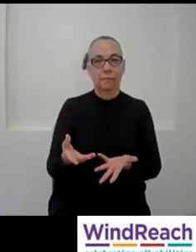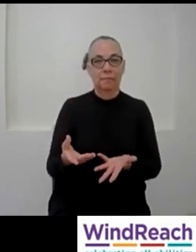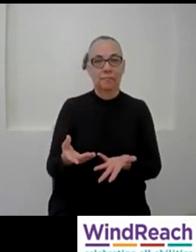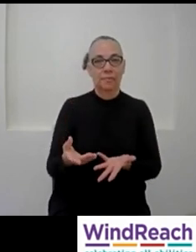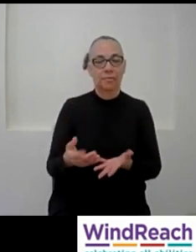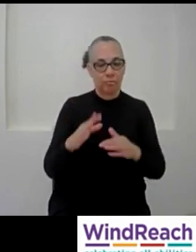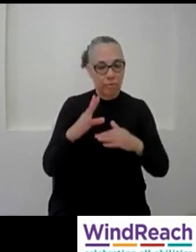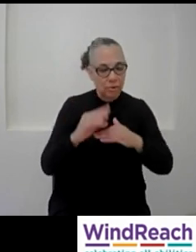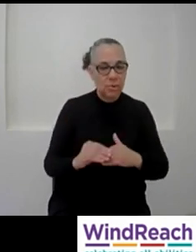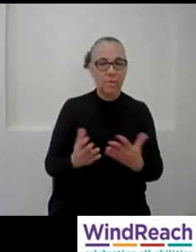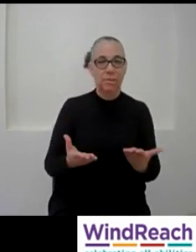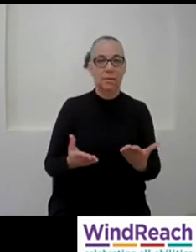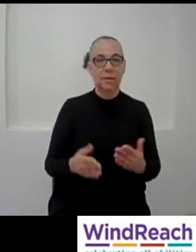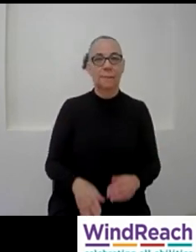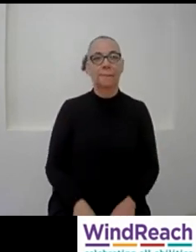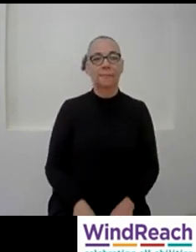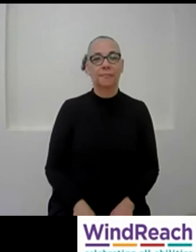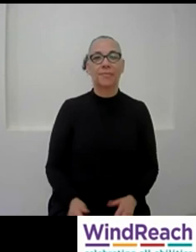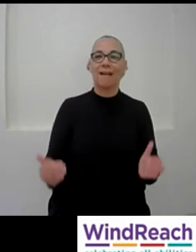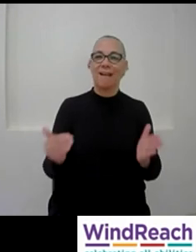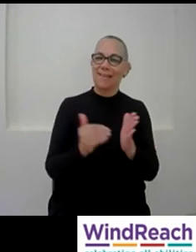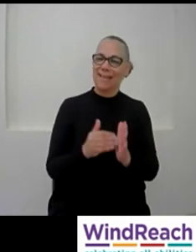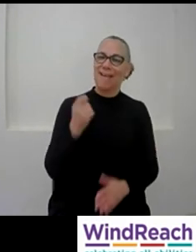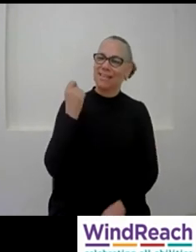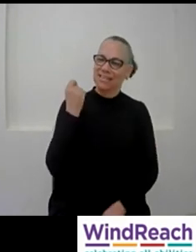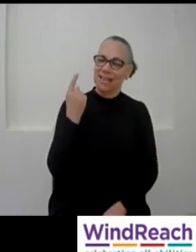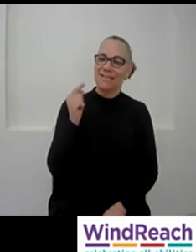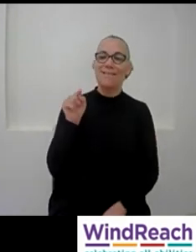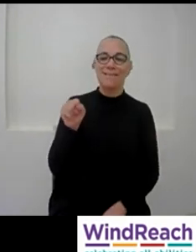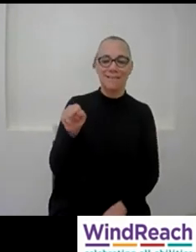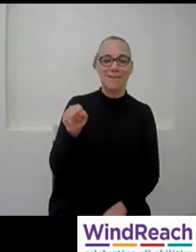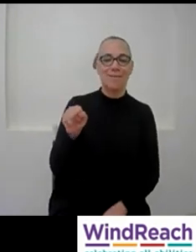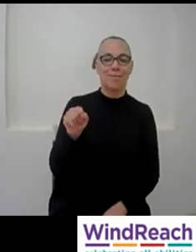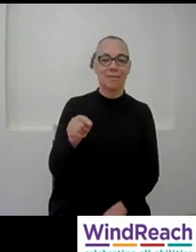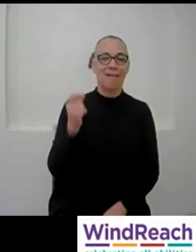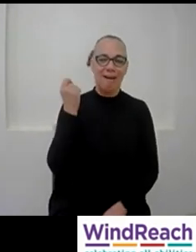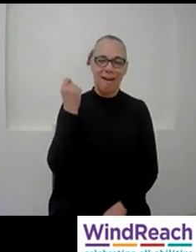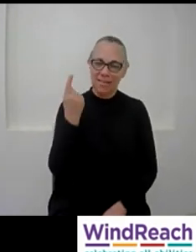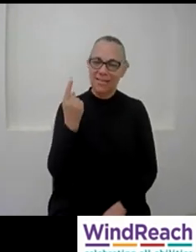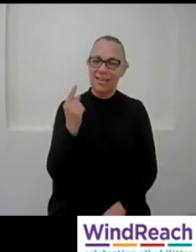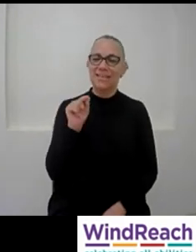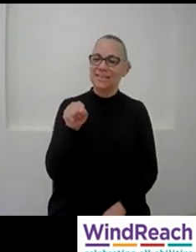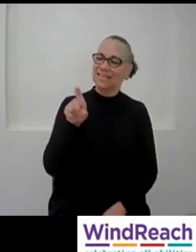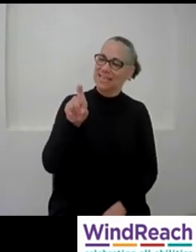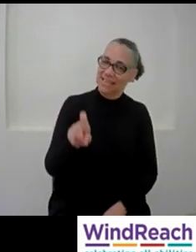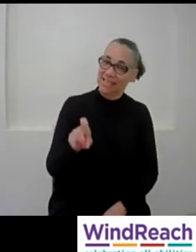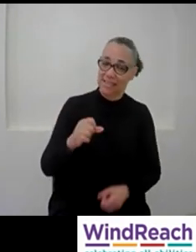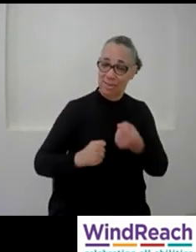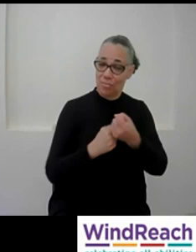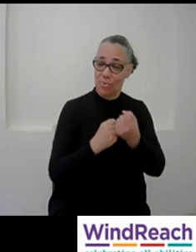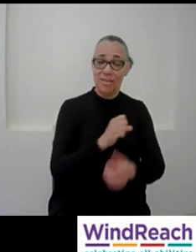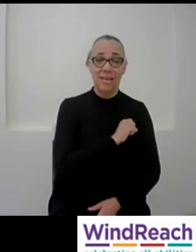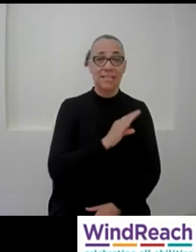used. So again, just understanding him, understanding his needs and supporting the staff